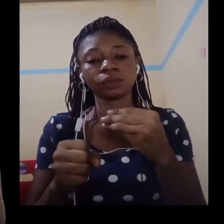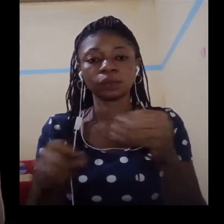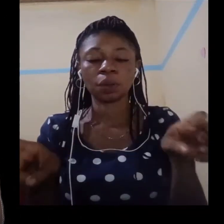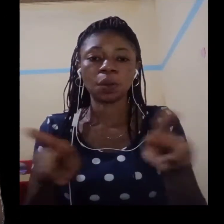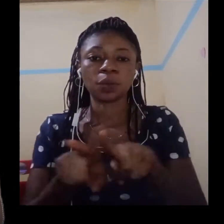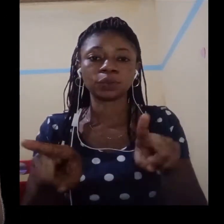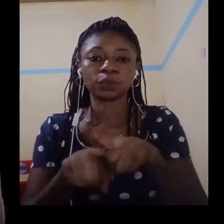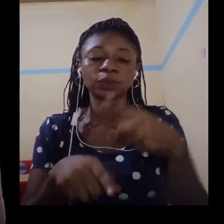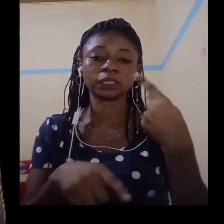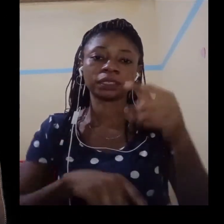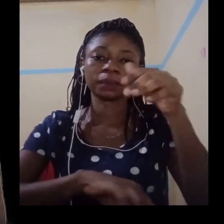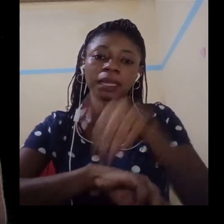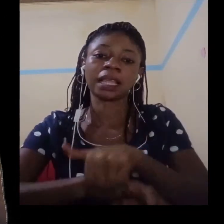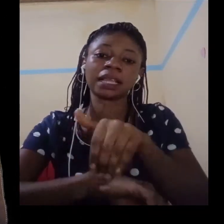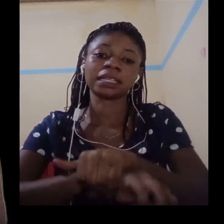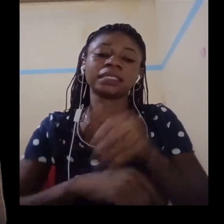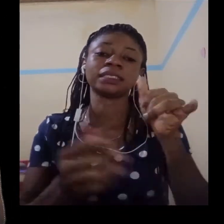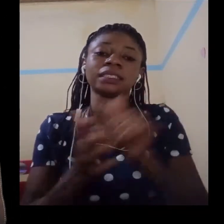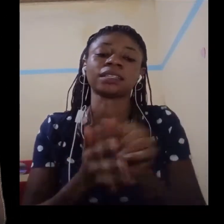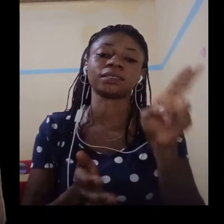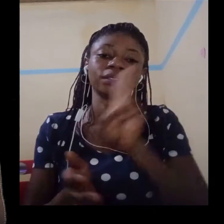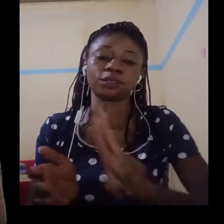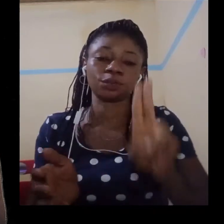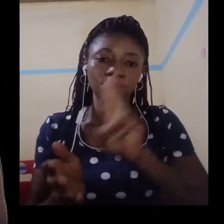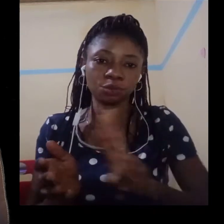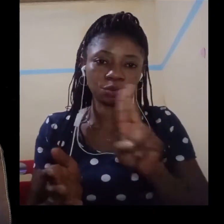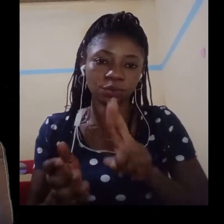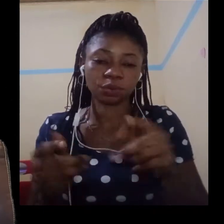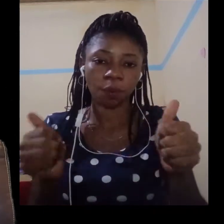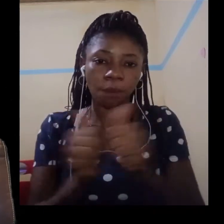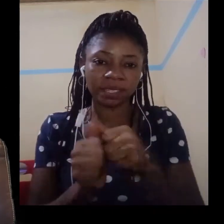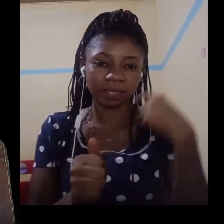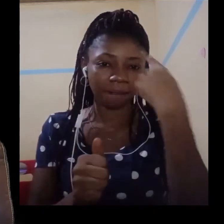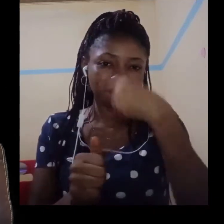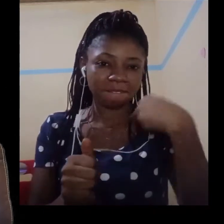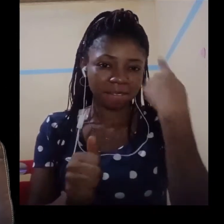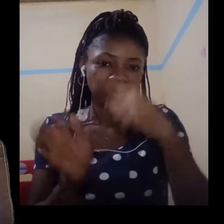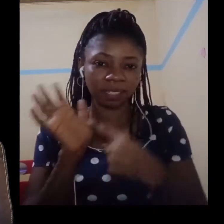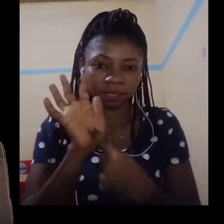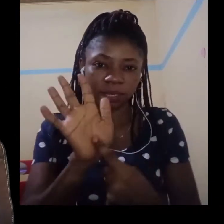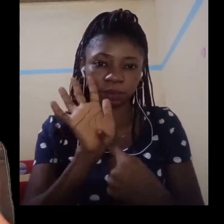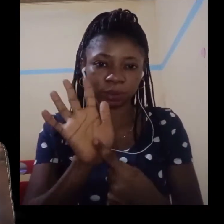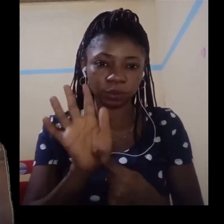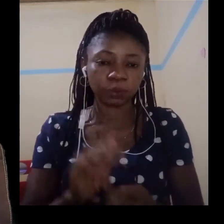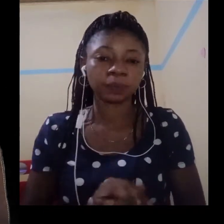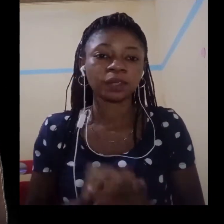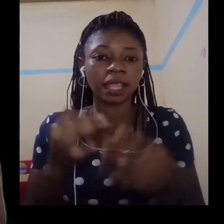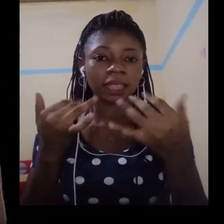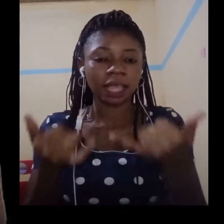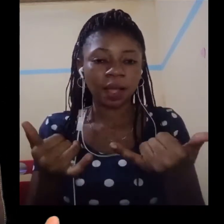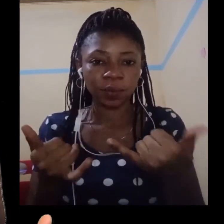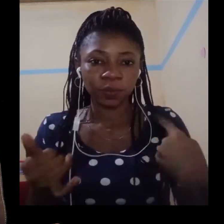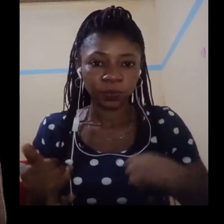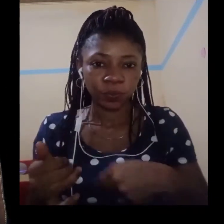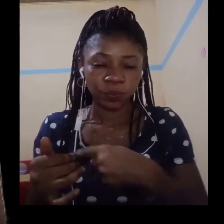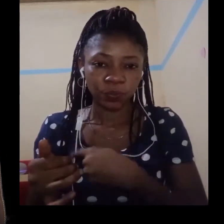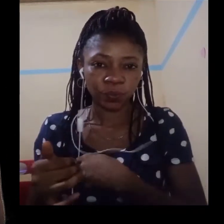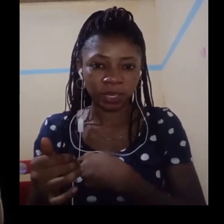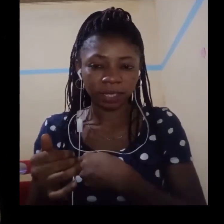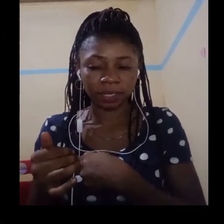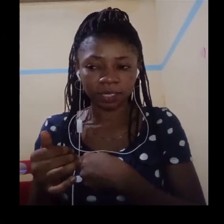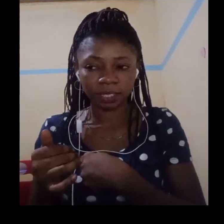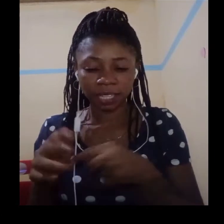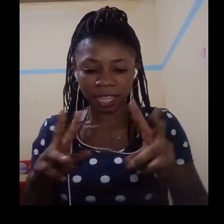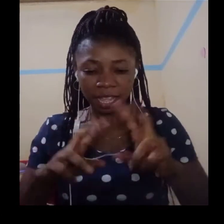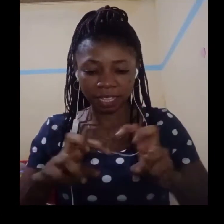grammatical expressions that come through the facial expressions. So let us go back to look at